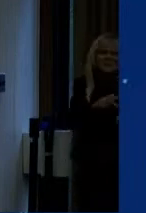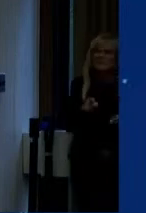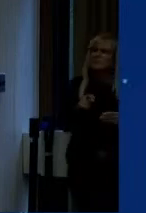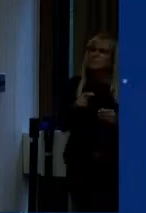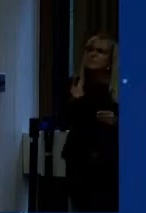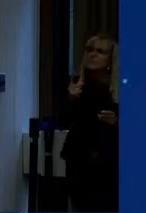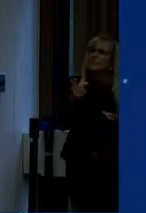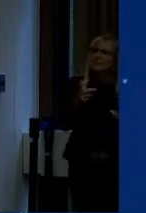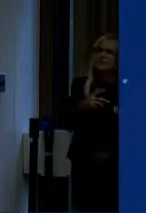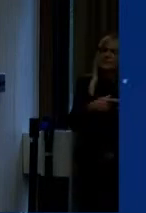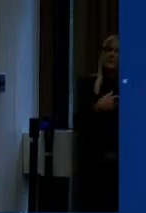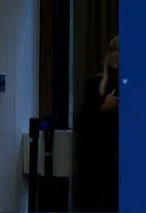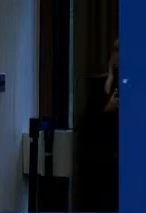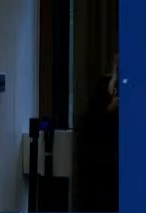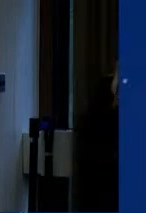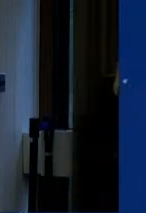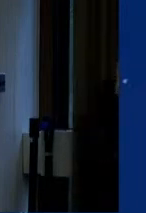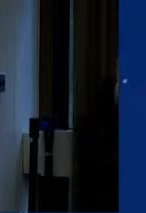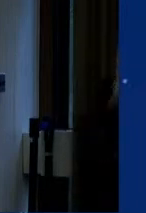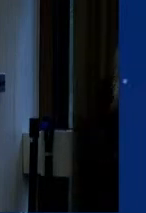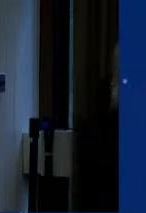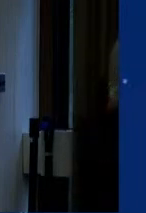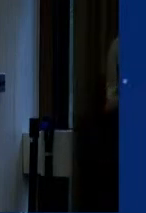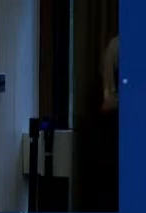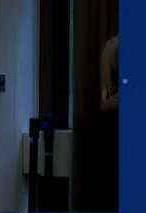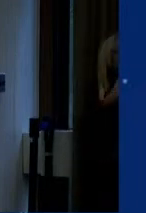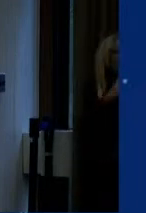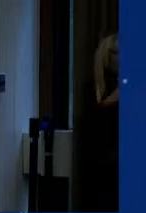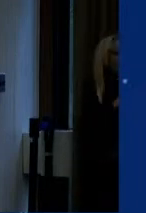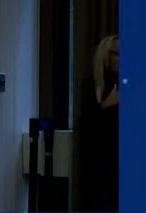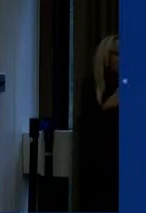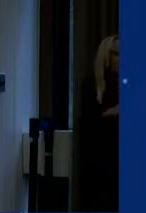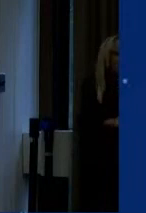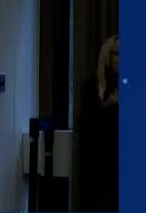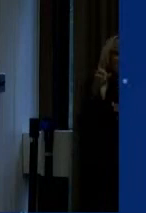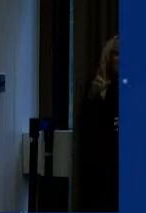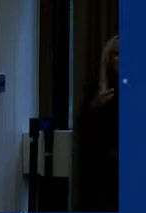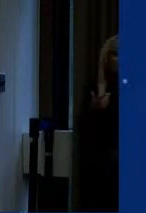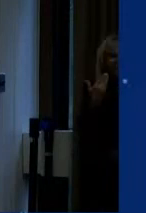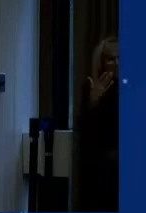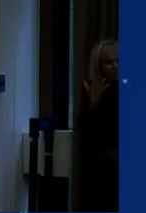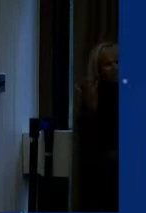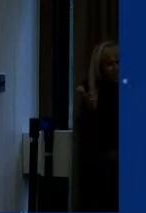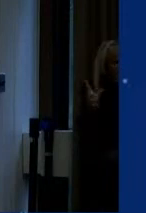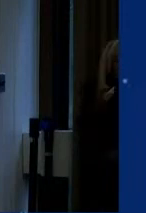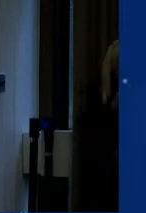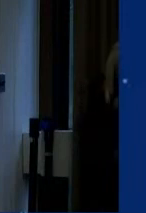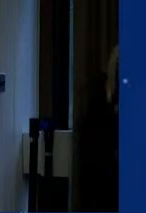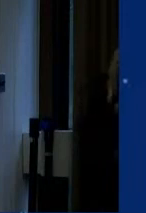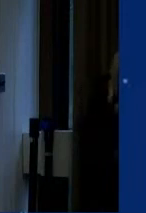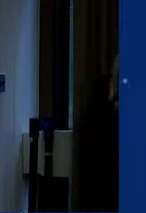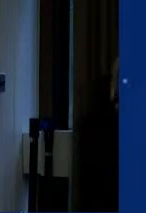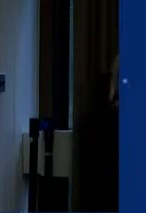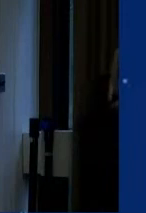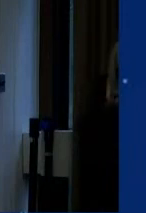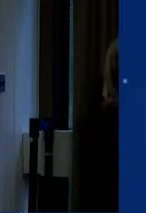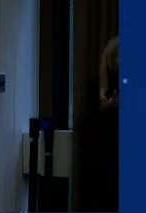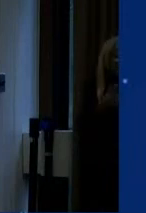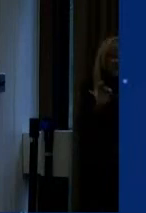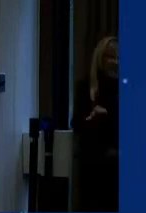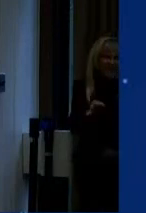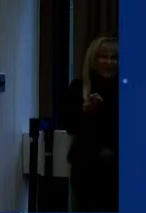gave me something for a water-powered rocket, which I thought was much cooler. Don't know if I do it in a demo, but it was definitely